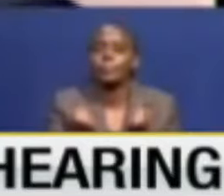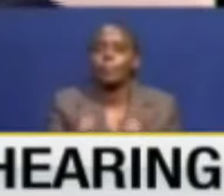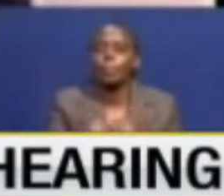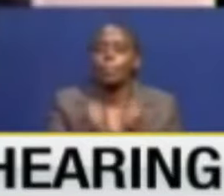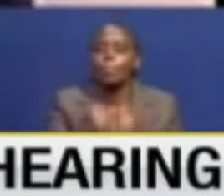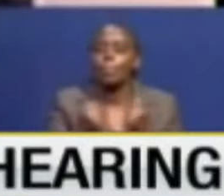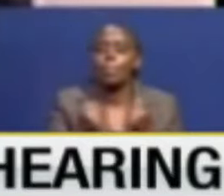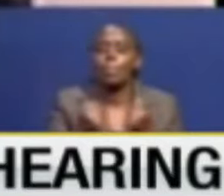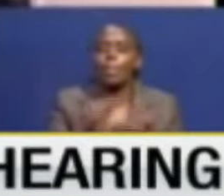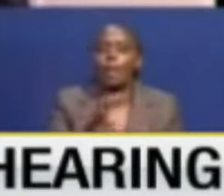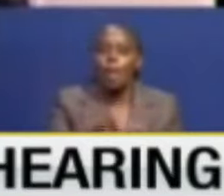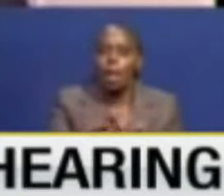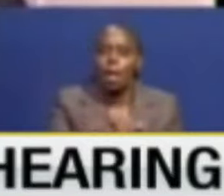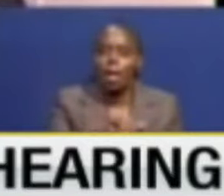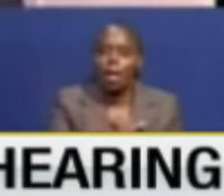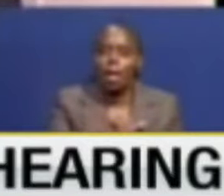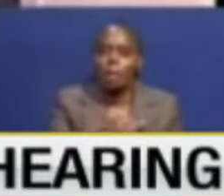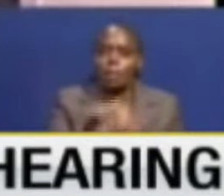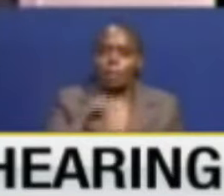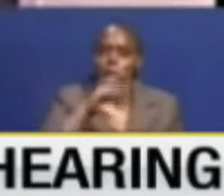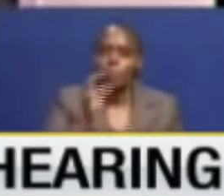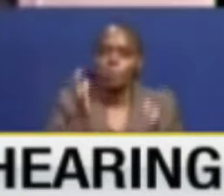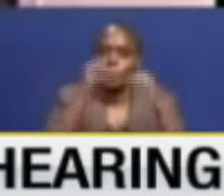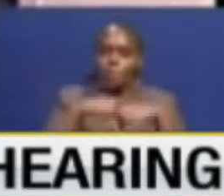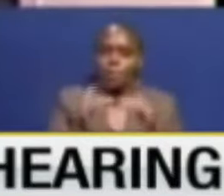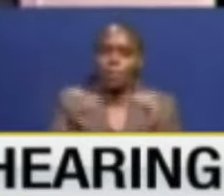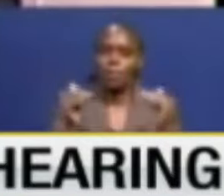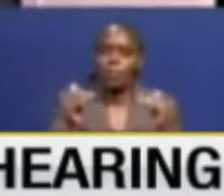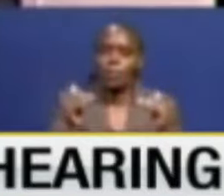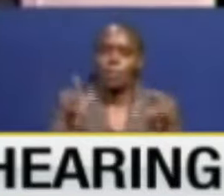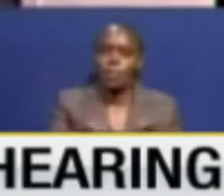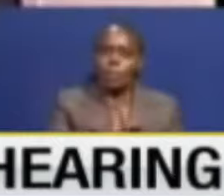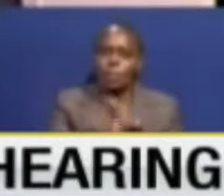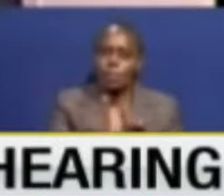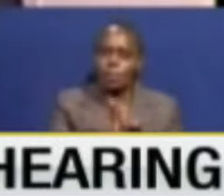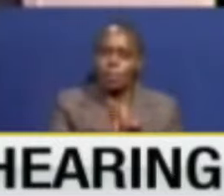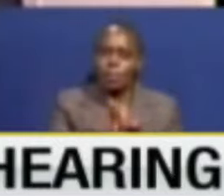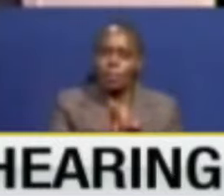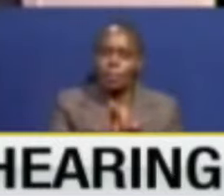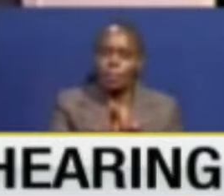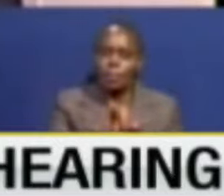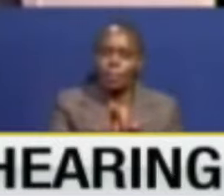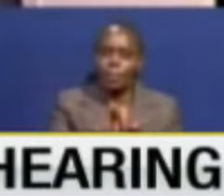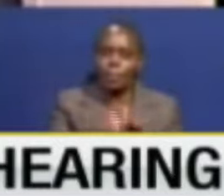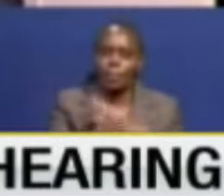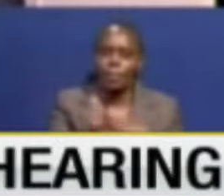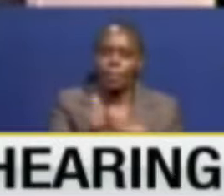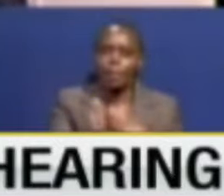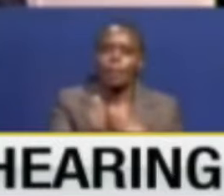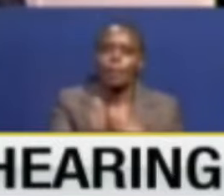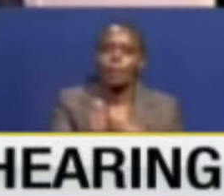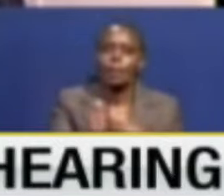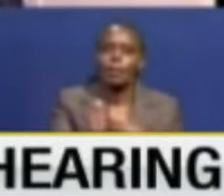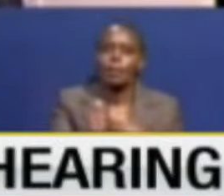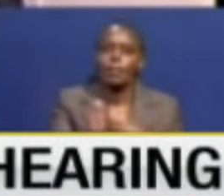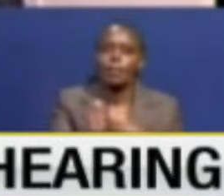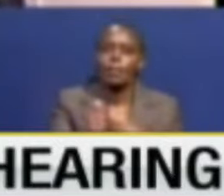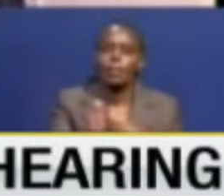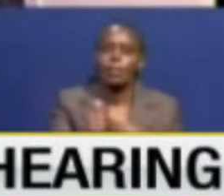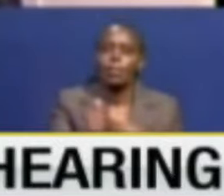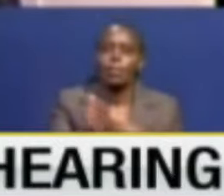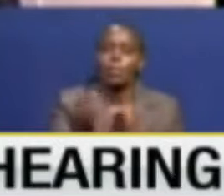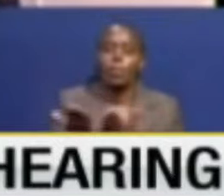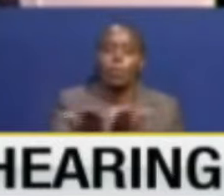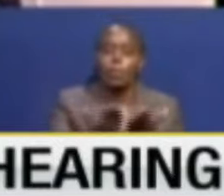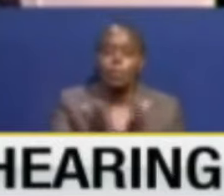prejudicing the case for the county assembly. Equally, Mr. Speaker, sir, so it's pen off and seek your guidance. We were served